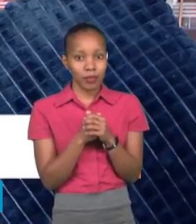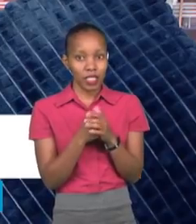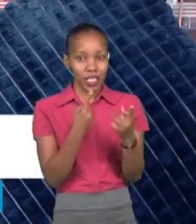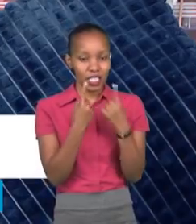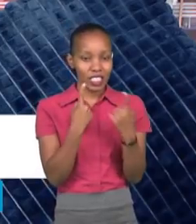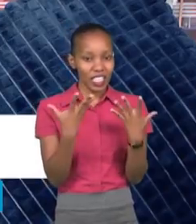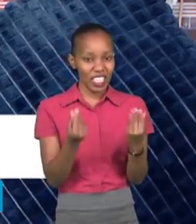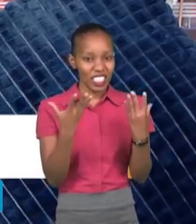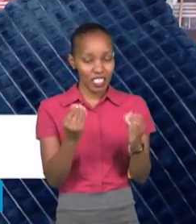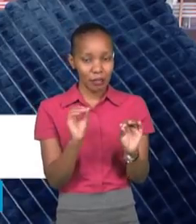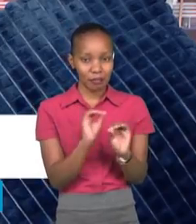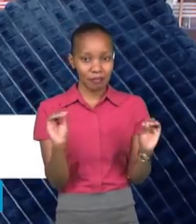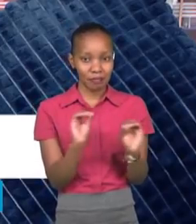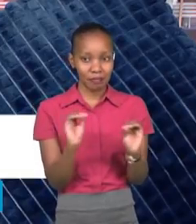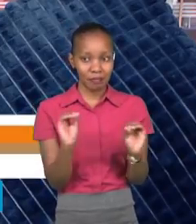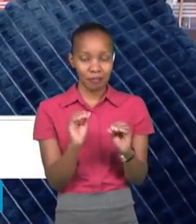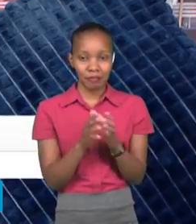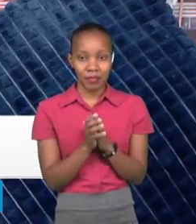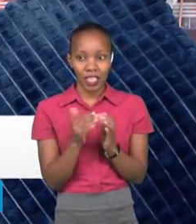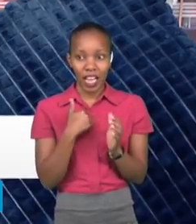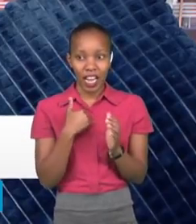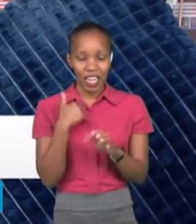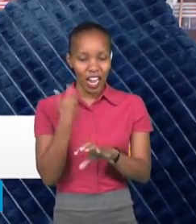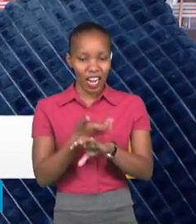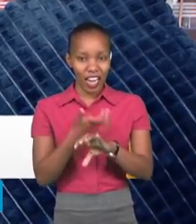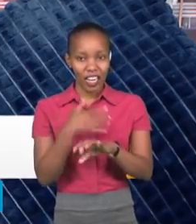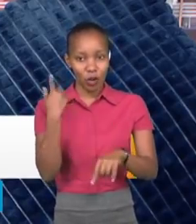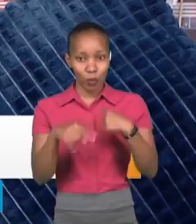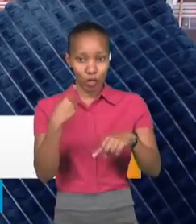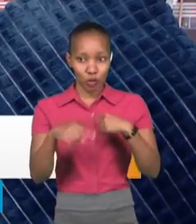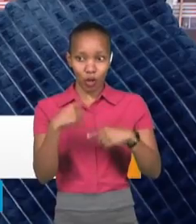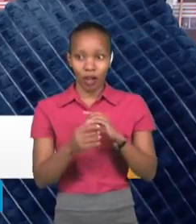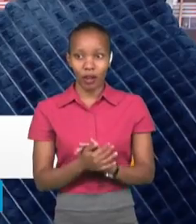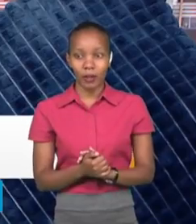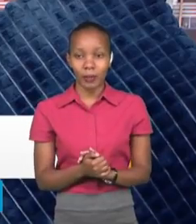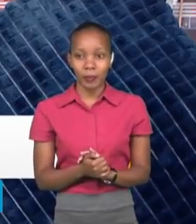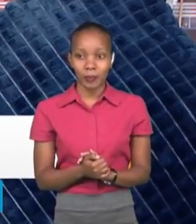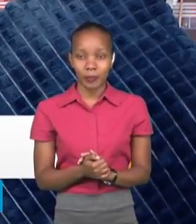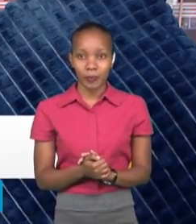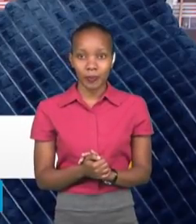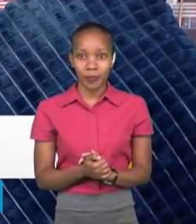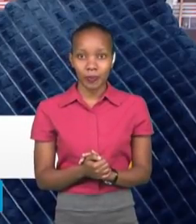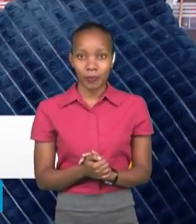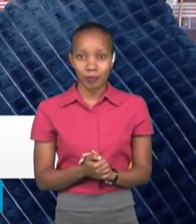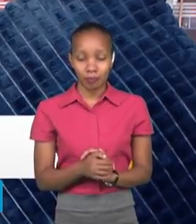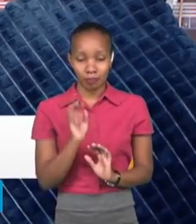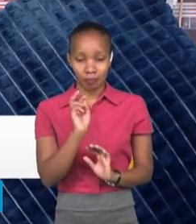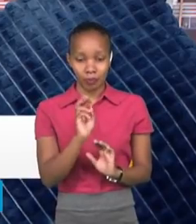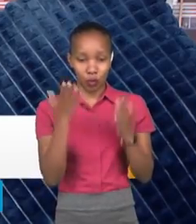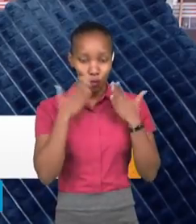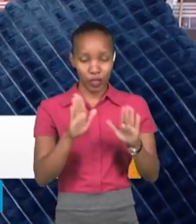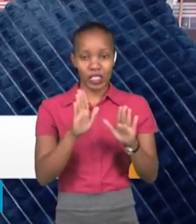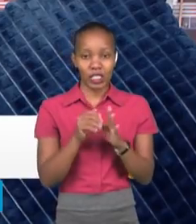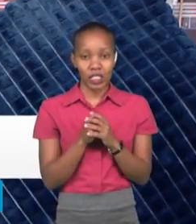an easy okay. season. Mm-hmm. We've had tough competition. Mm-hmm. Mm-hmm. And as you can see, we've